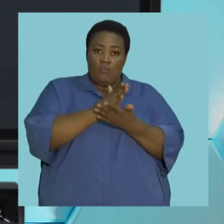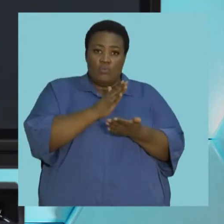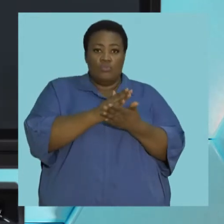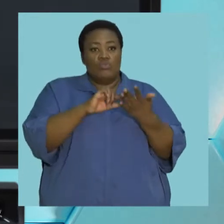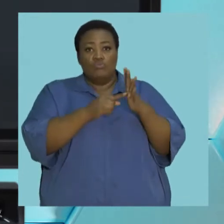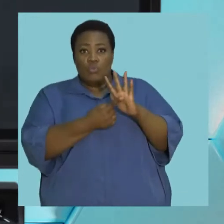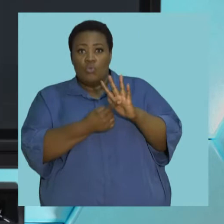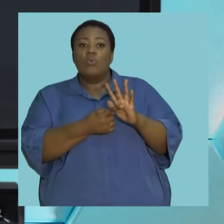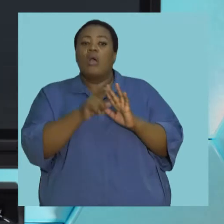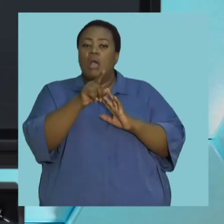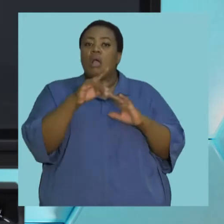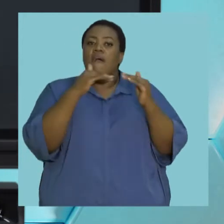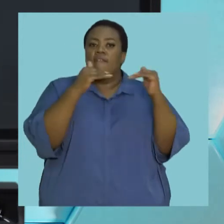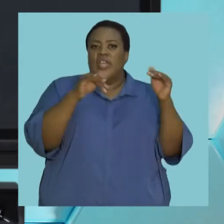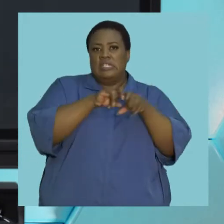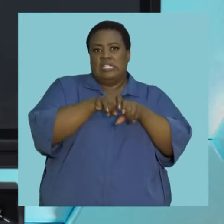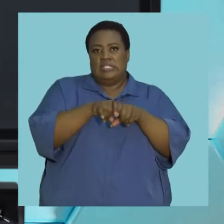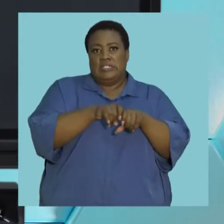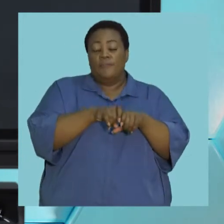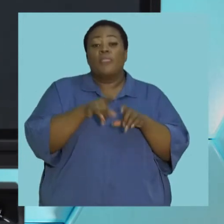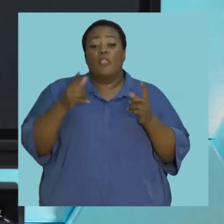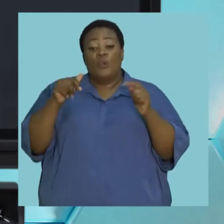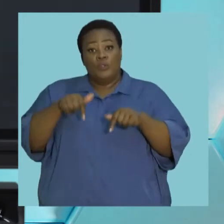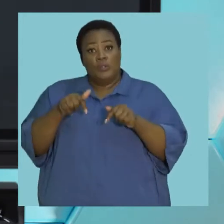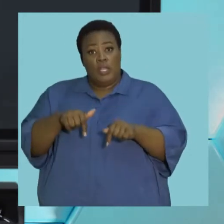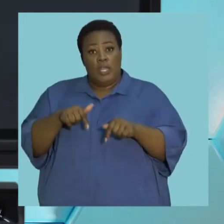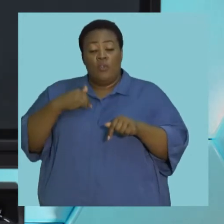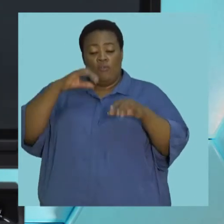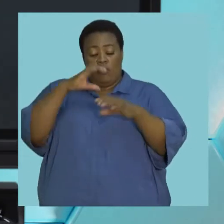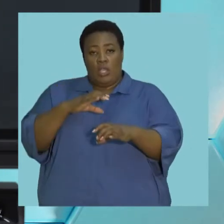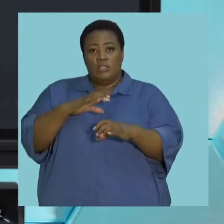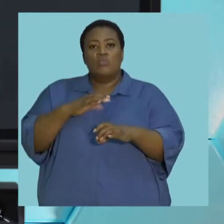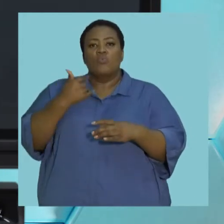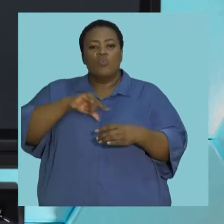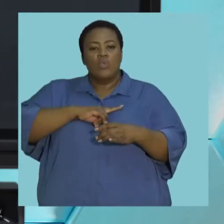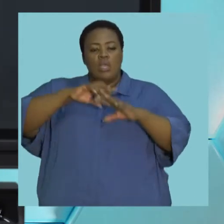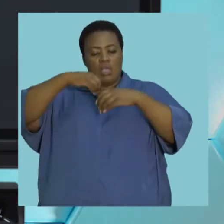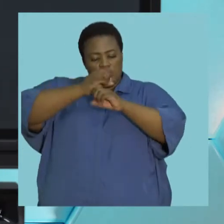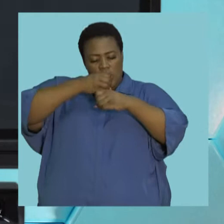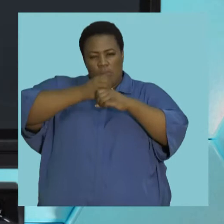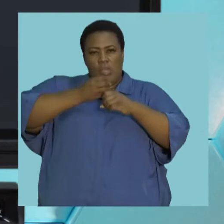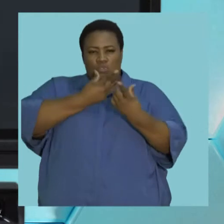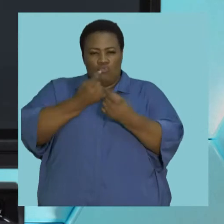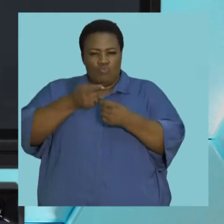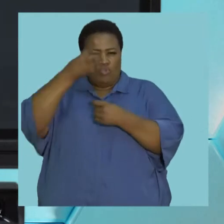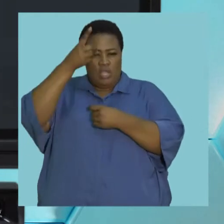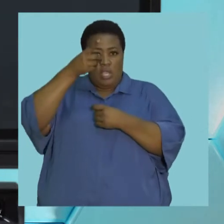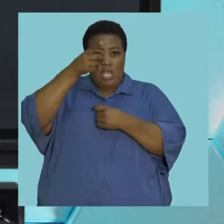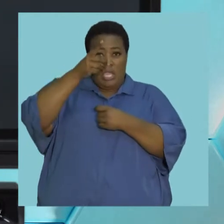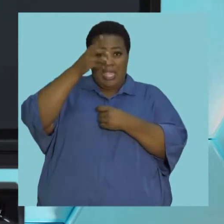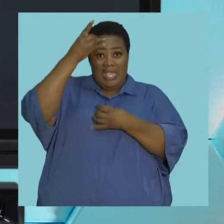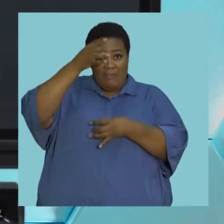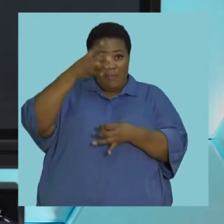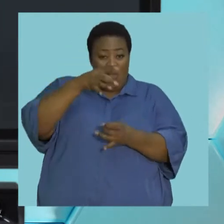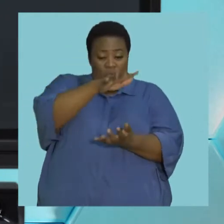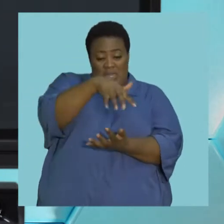is a fair test. Today, we're looking at what happens when we've conducted an experiment and we've collected that raw data. Let's